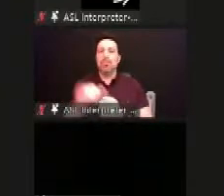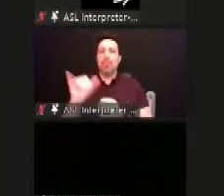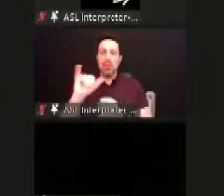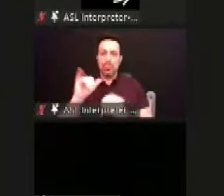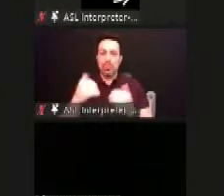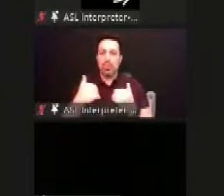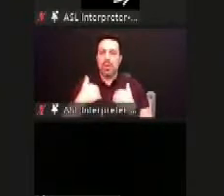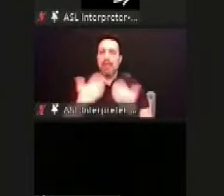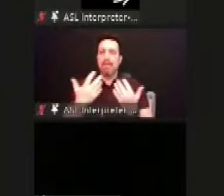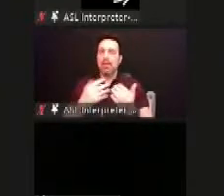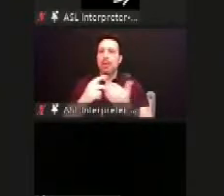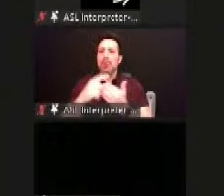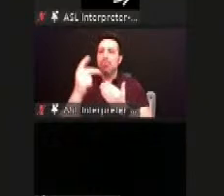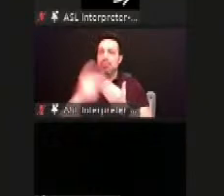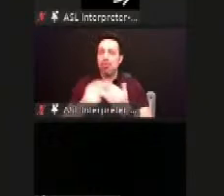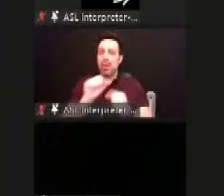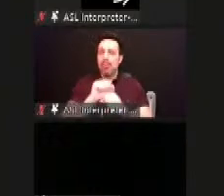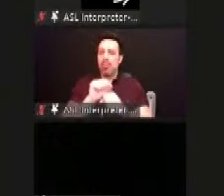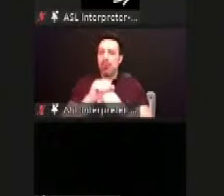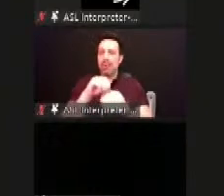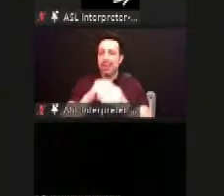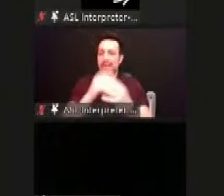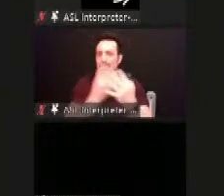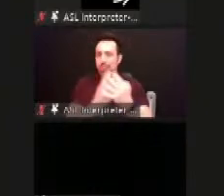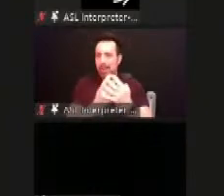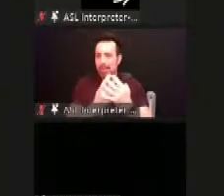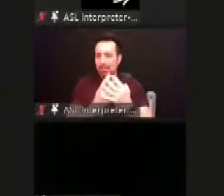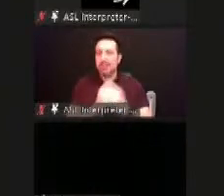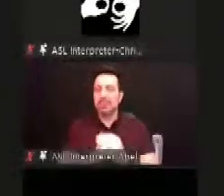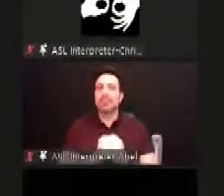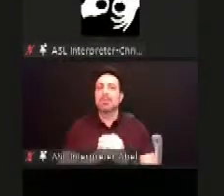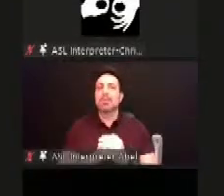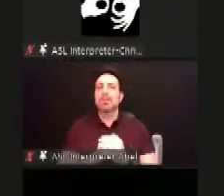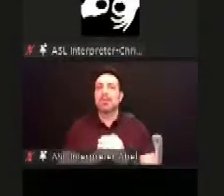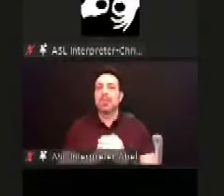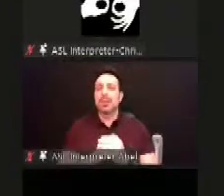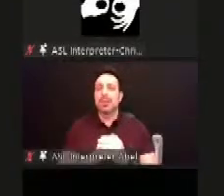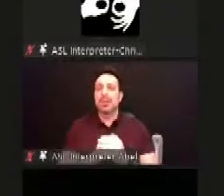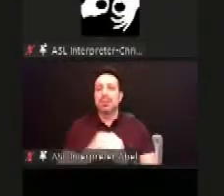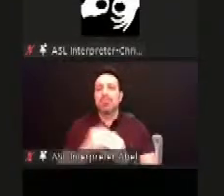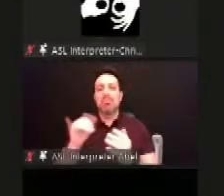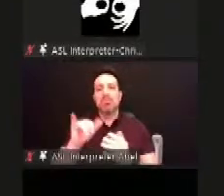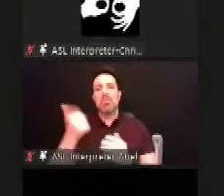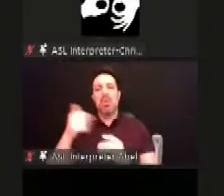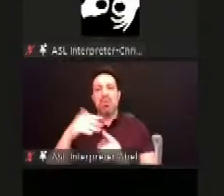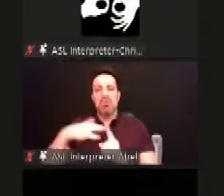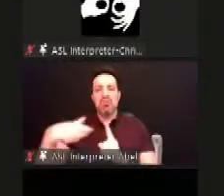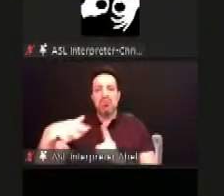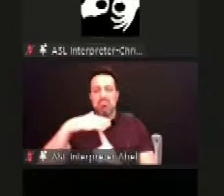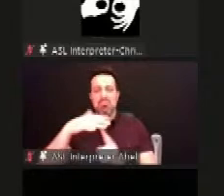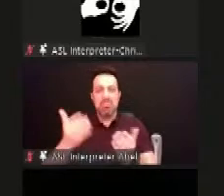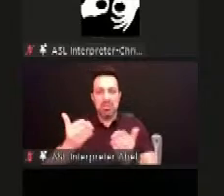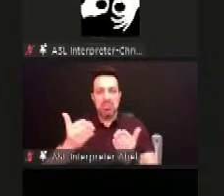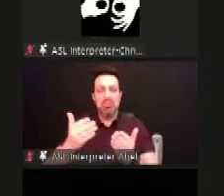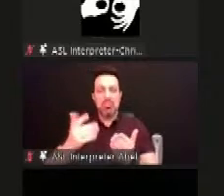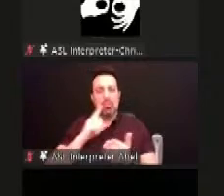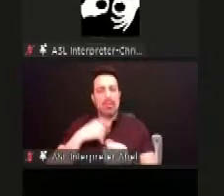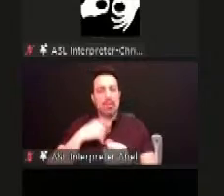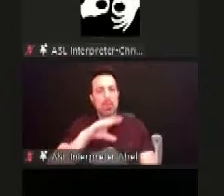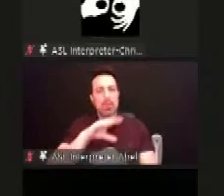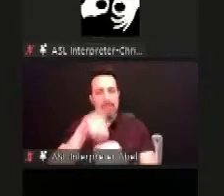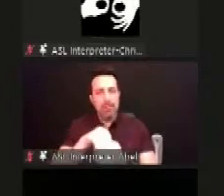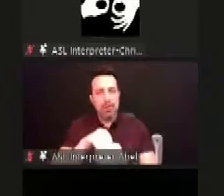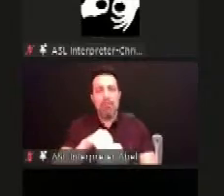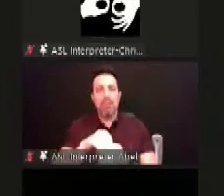have some programs that are working in our jails and around the area here as well. So we're really involved